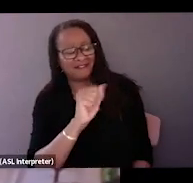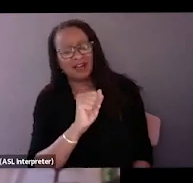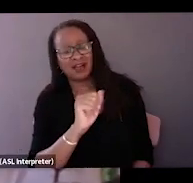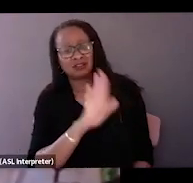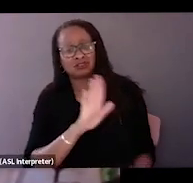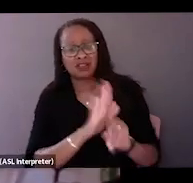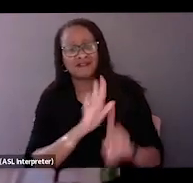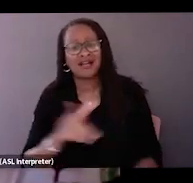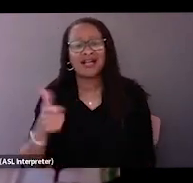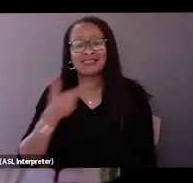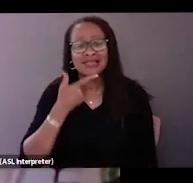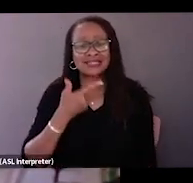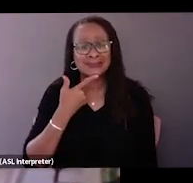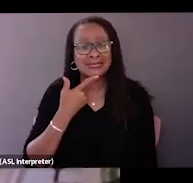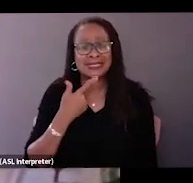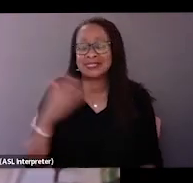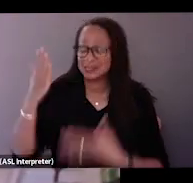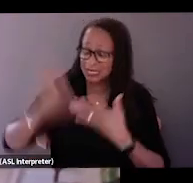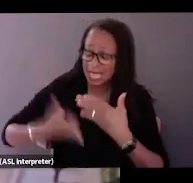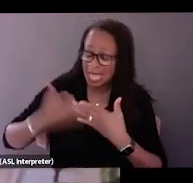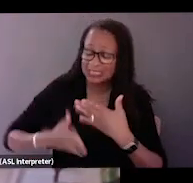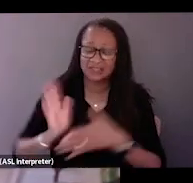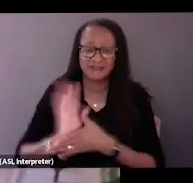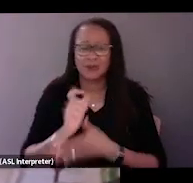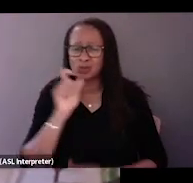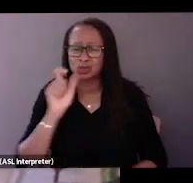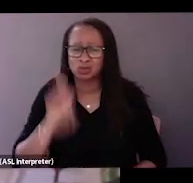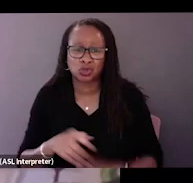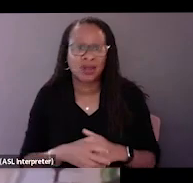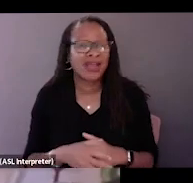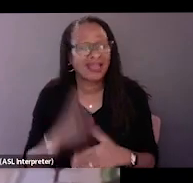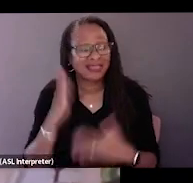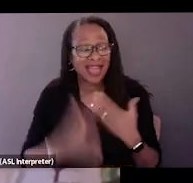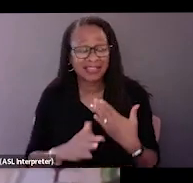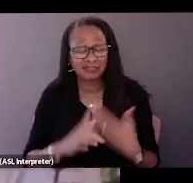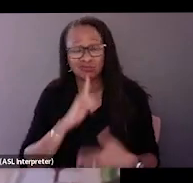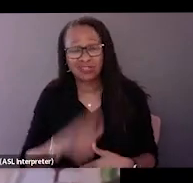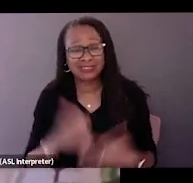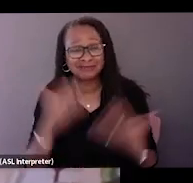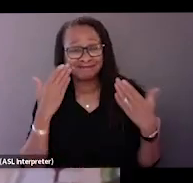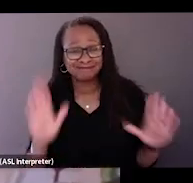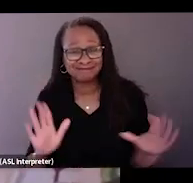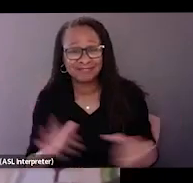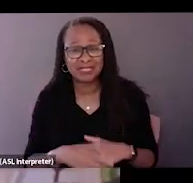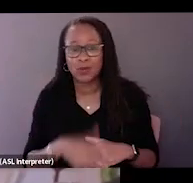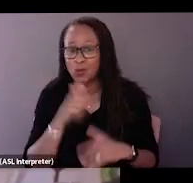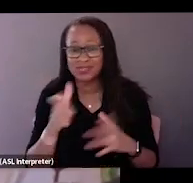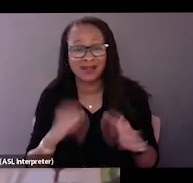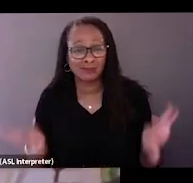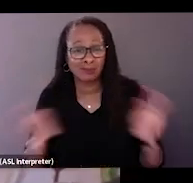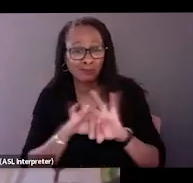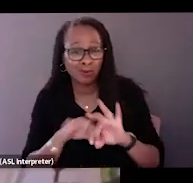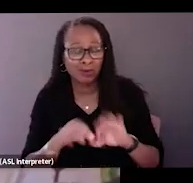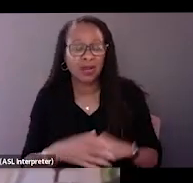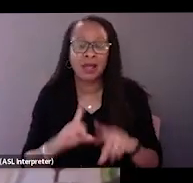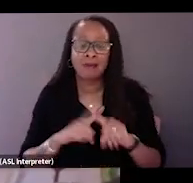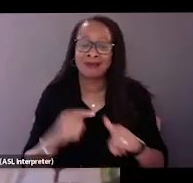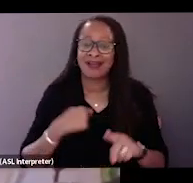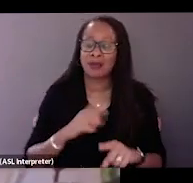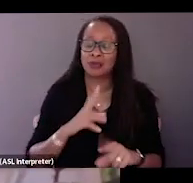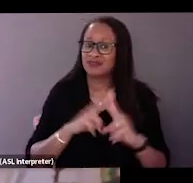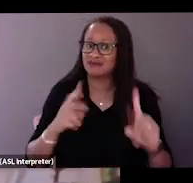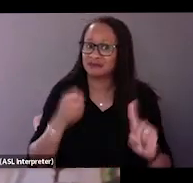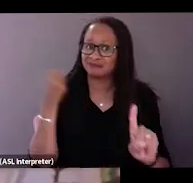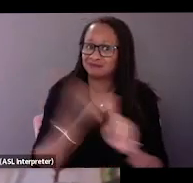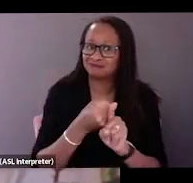really sure. At the end of the film, it did not matter at all. But I was really